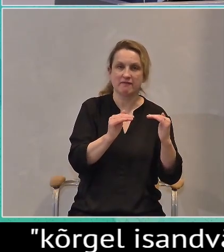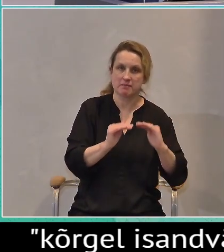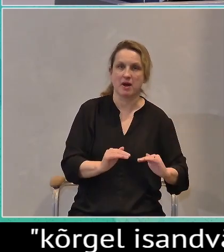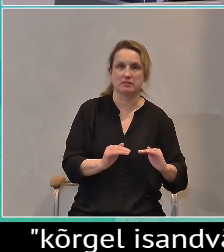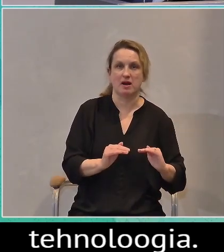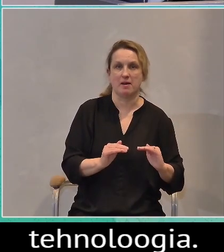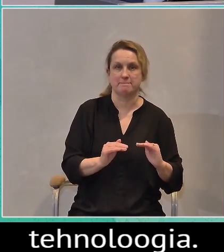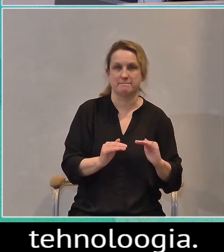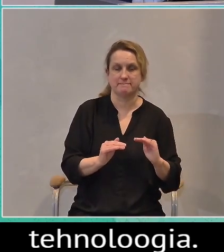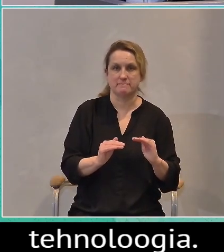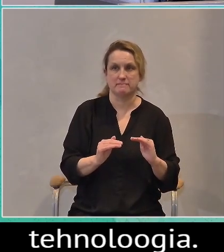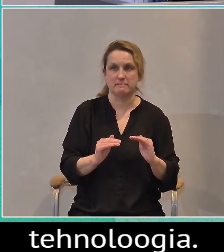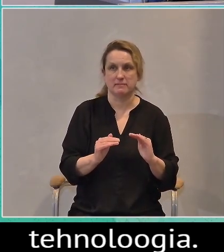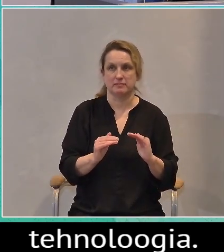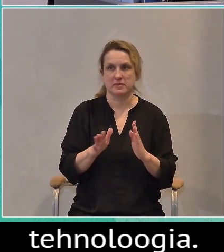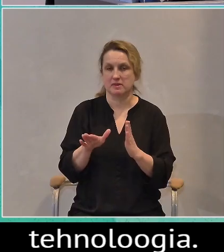financing rate.